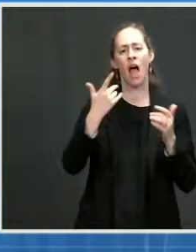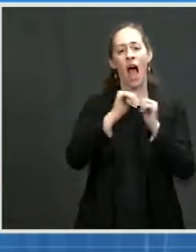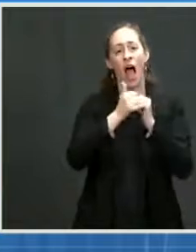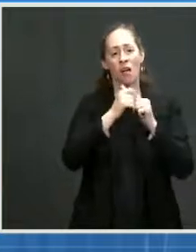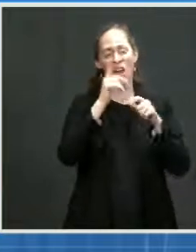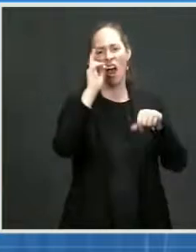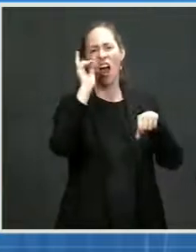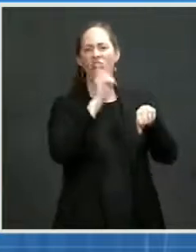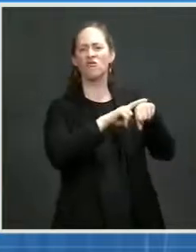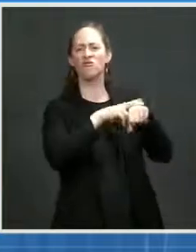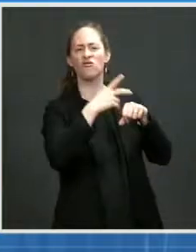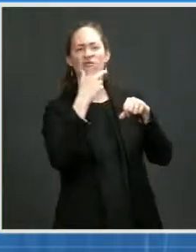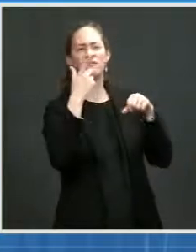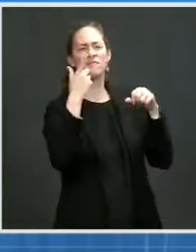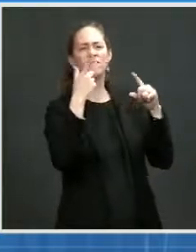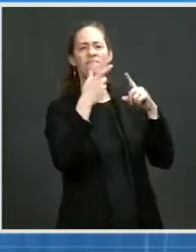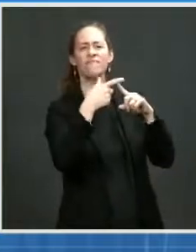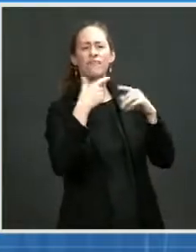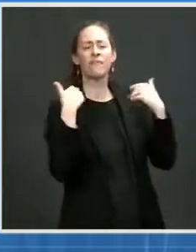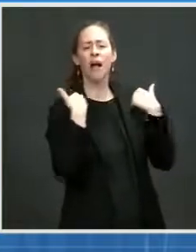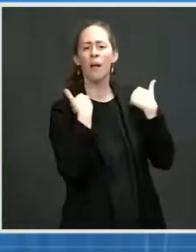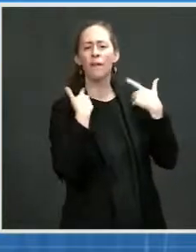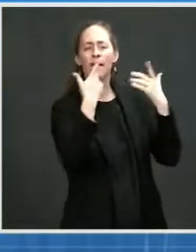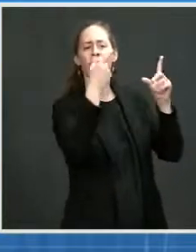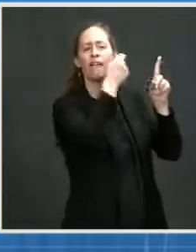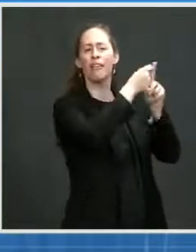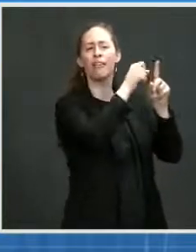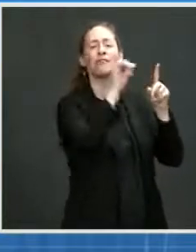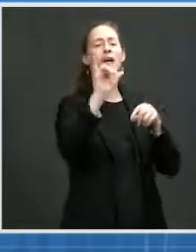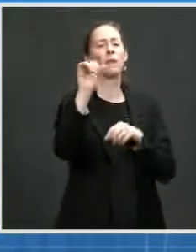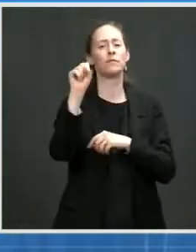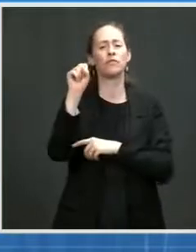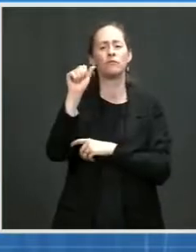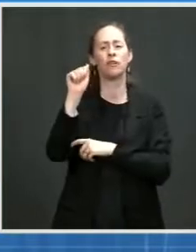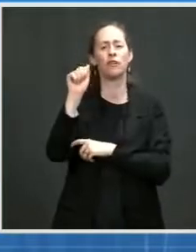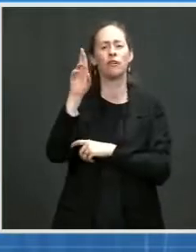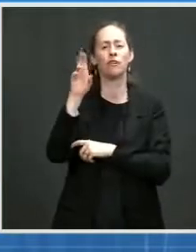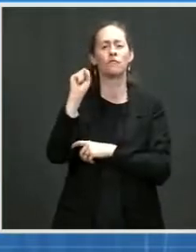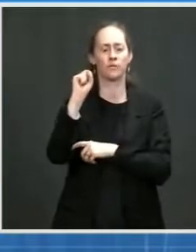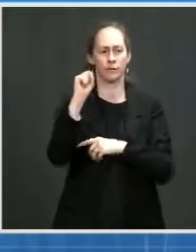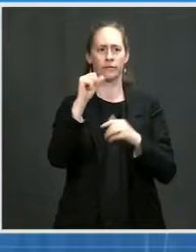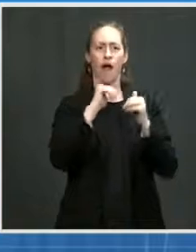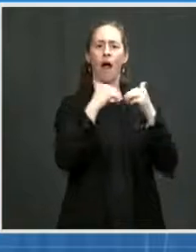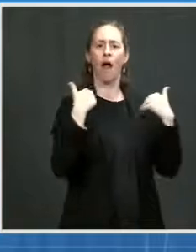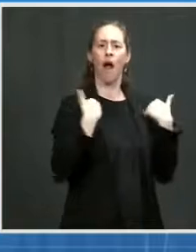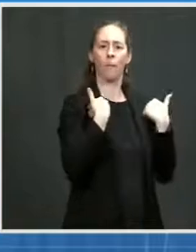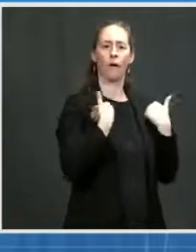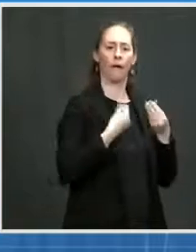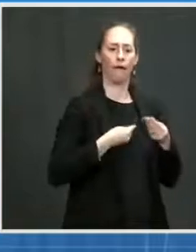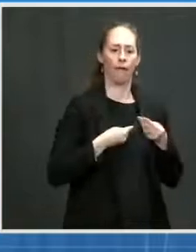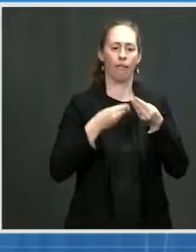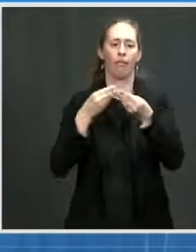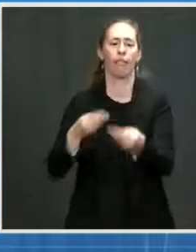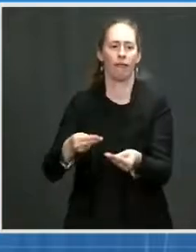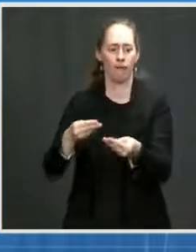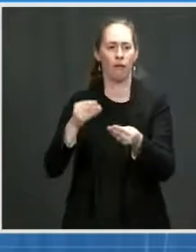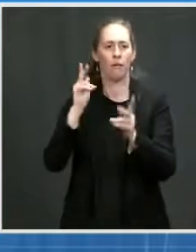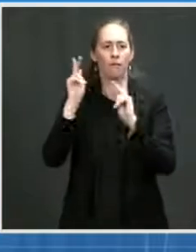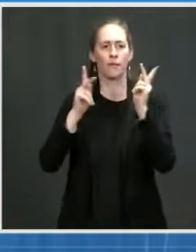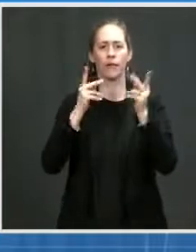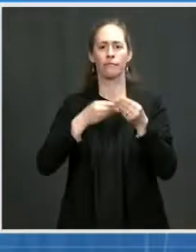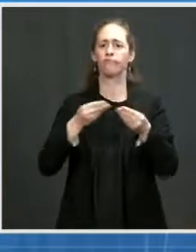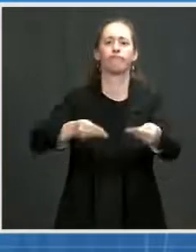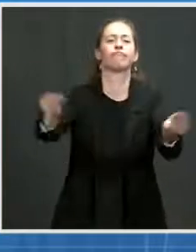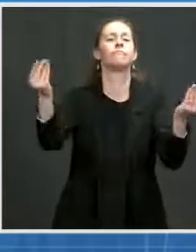with SARS-CoV-1, where it goes from an animal reservoir to a human. But we don't know 100% the answer to